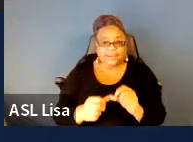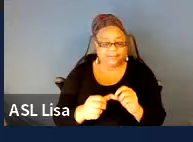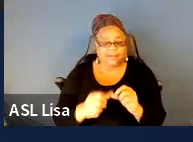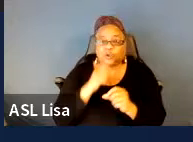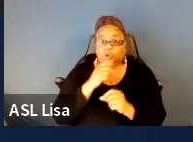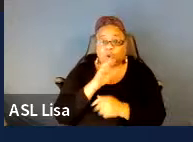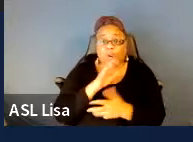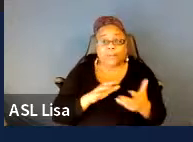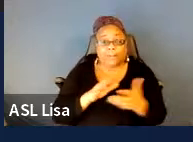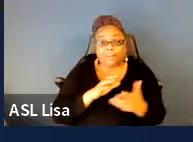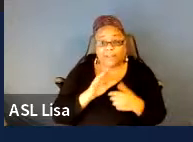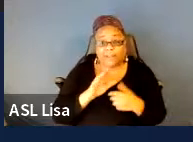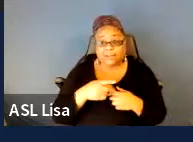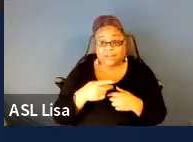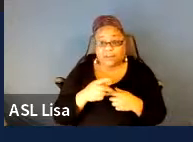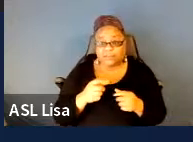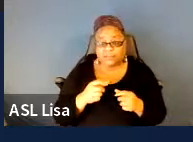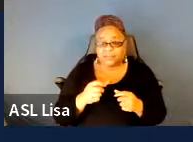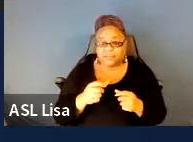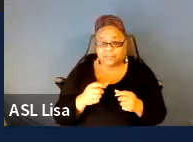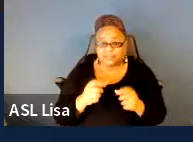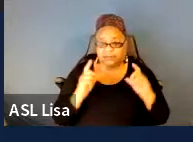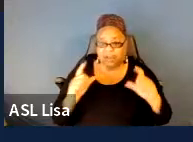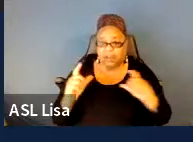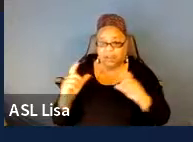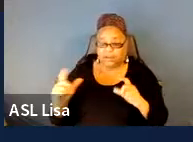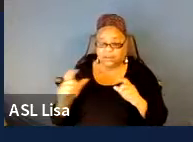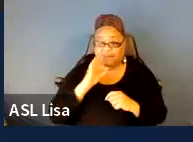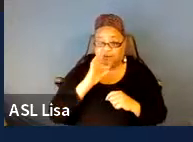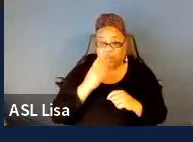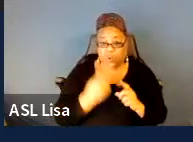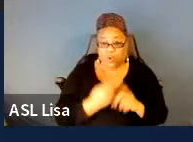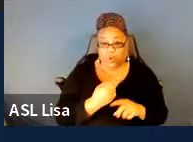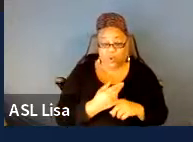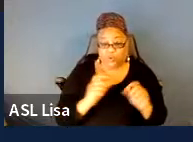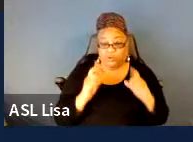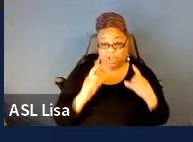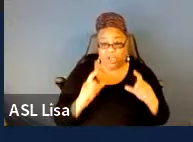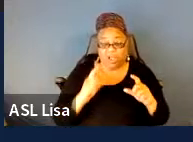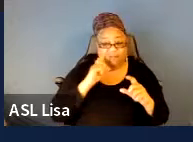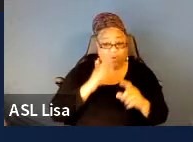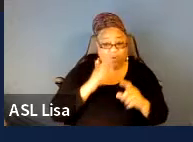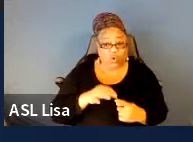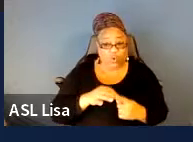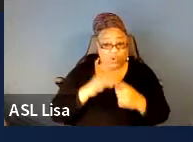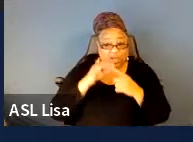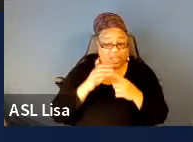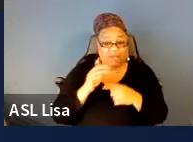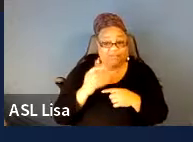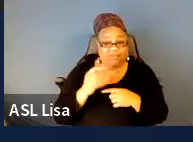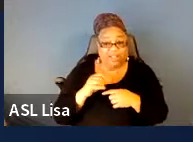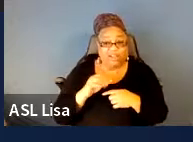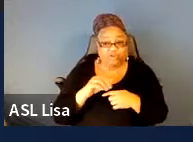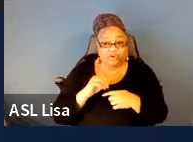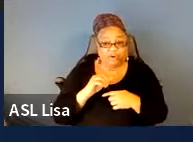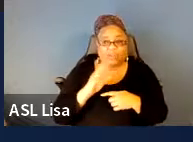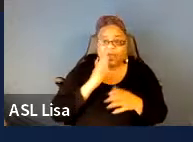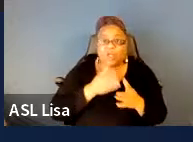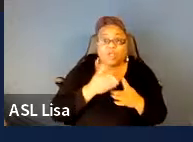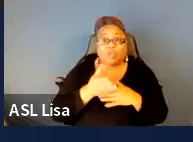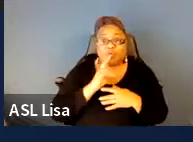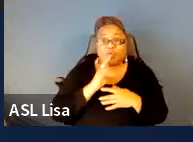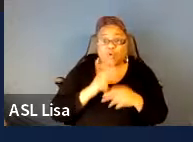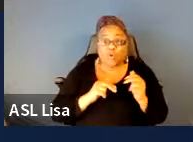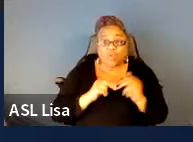your signs. If you're going to use a specific sign for a unique feature, that you be consistent throughout your facility. So I guess